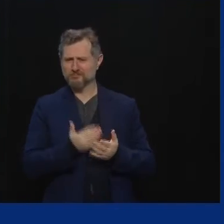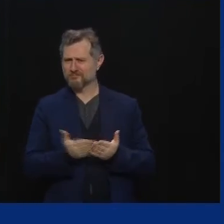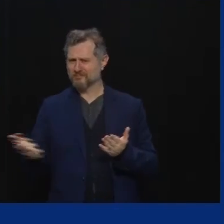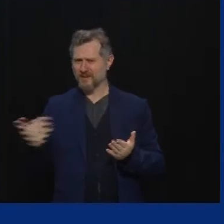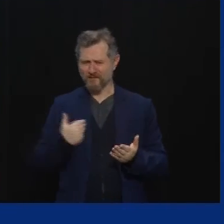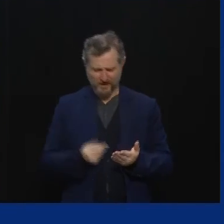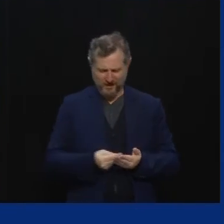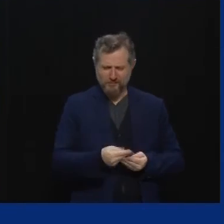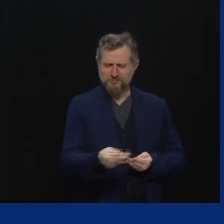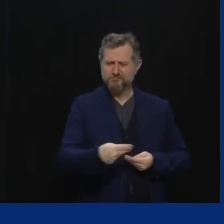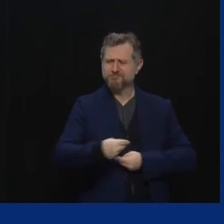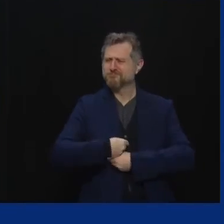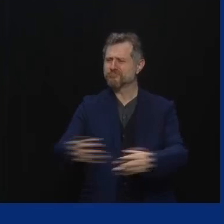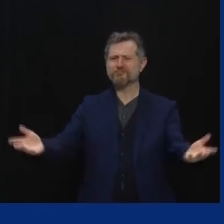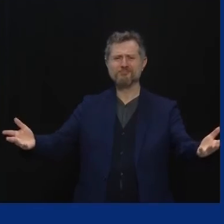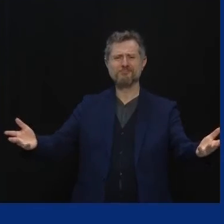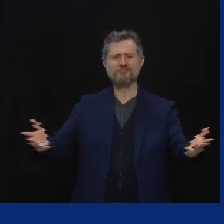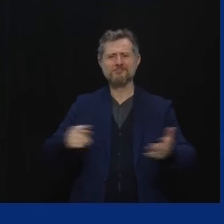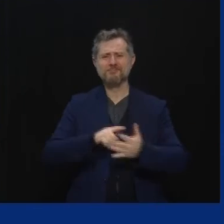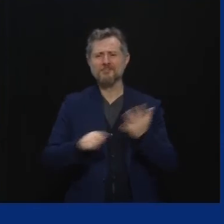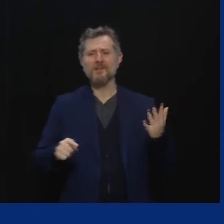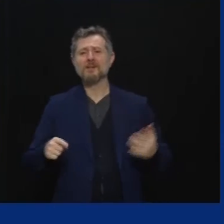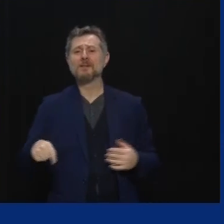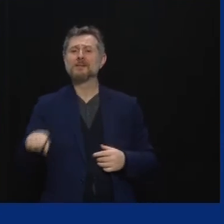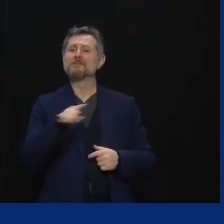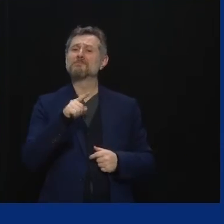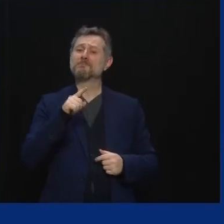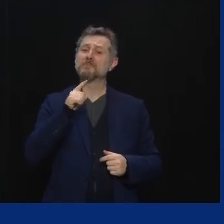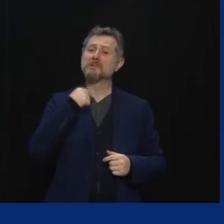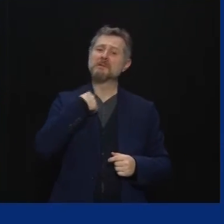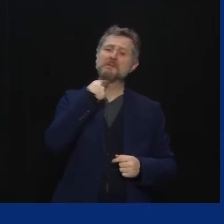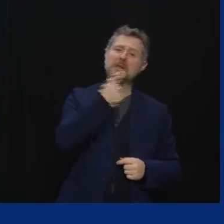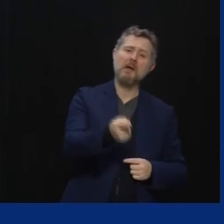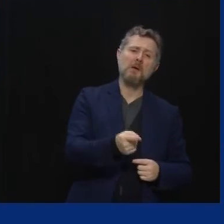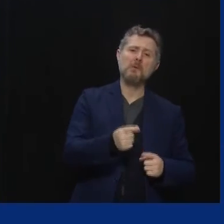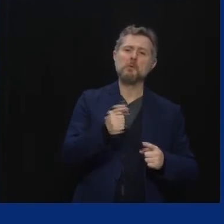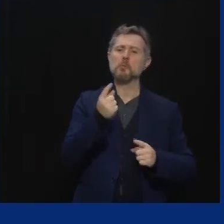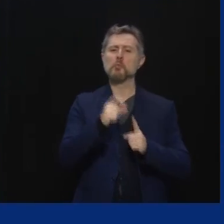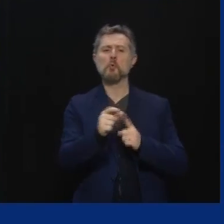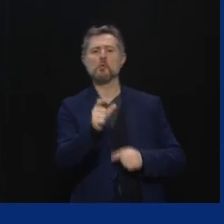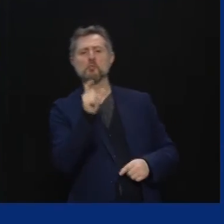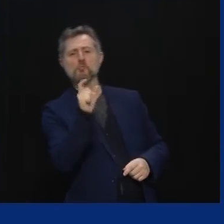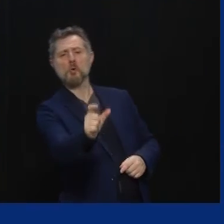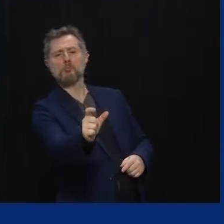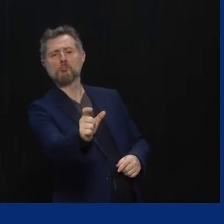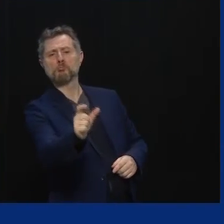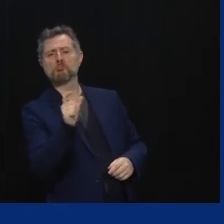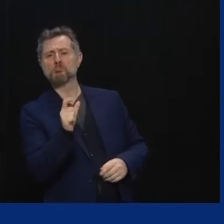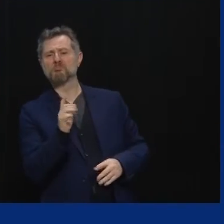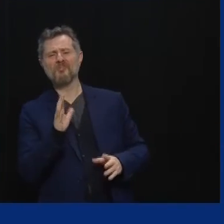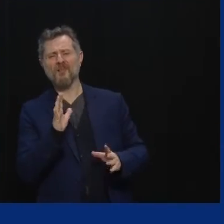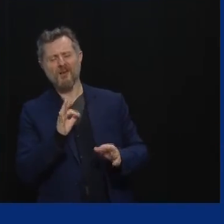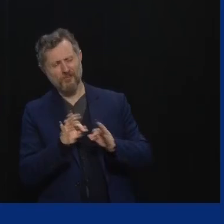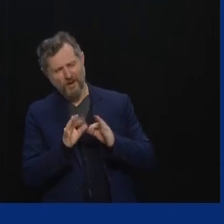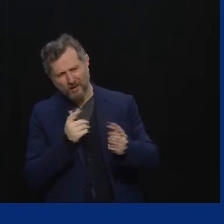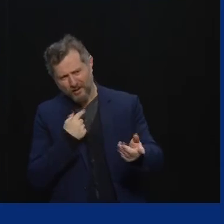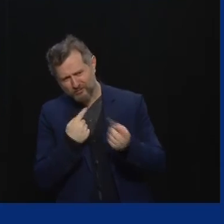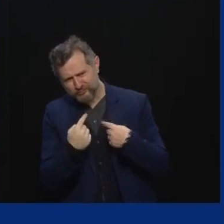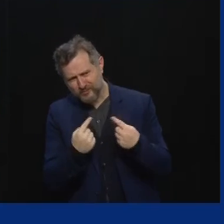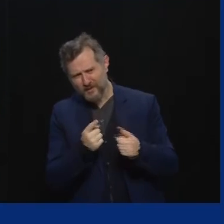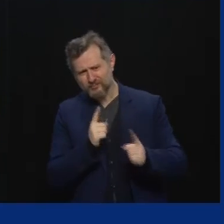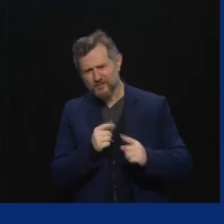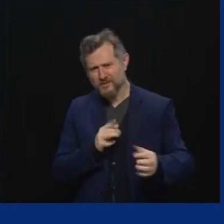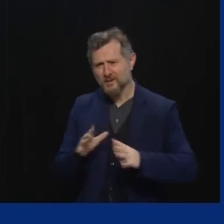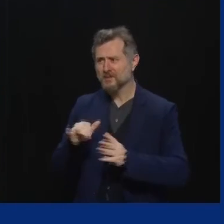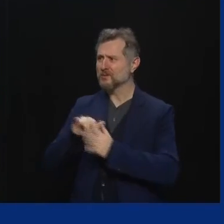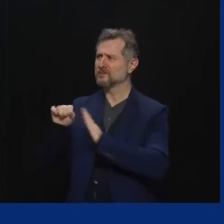a word. My team is ready. We have constant communication all day long. The state is ready to react if necessary, but